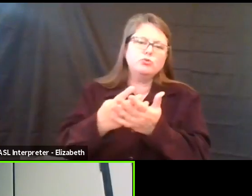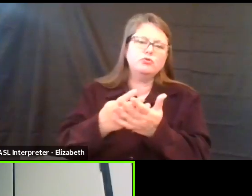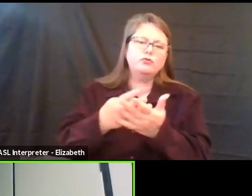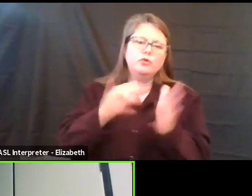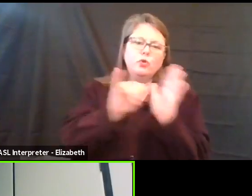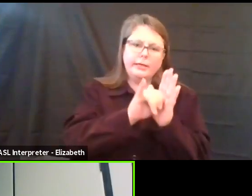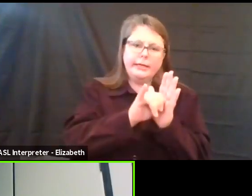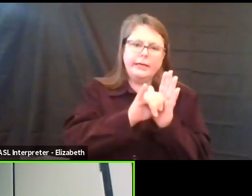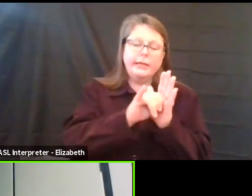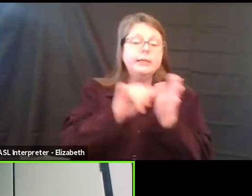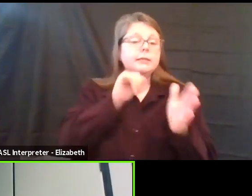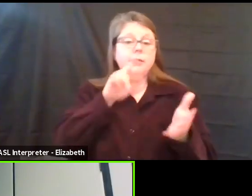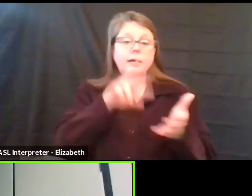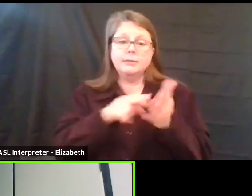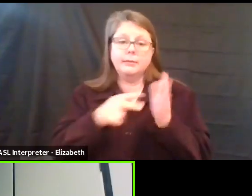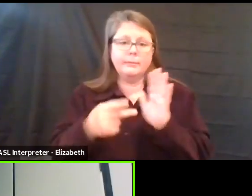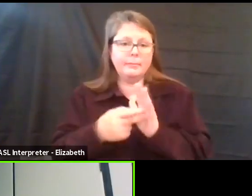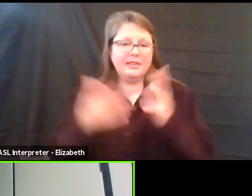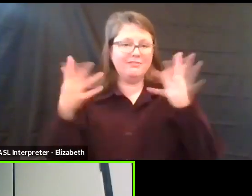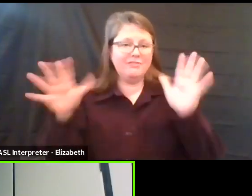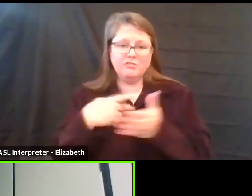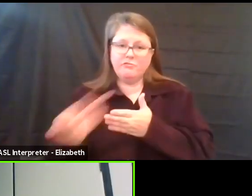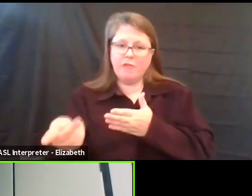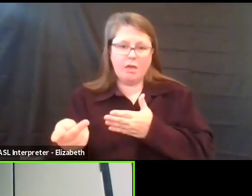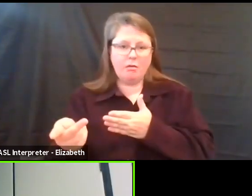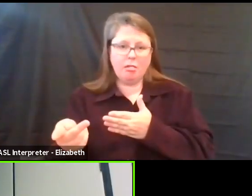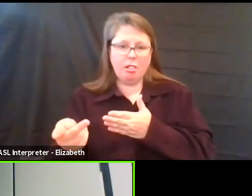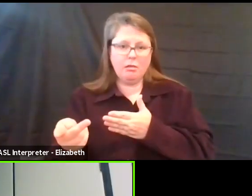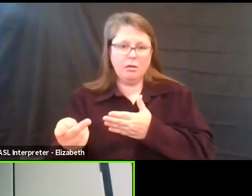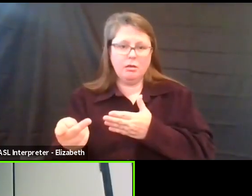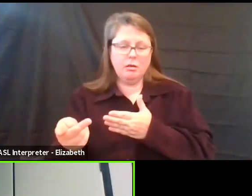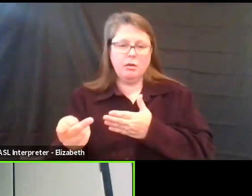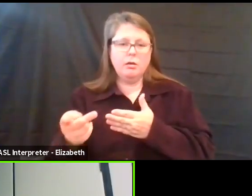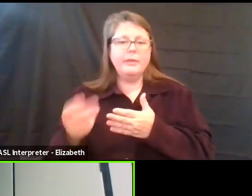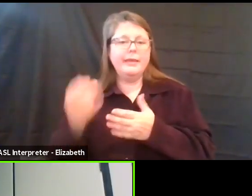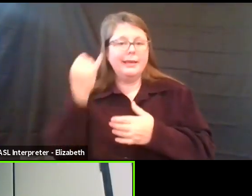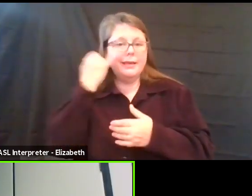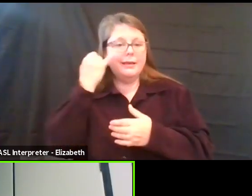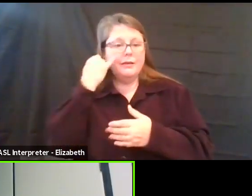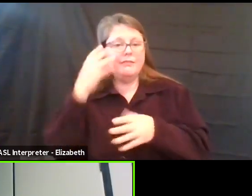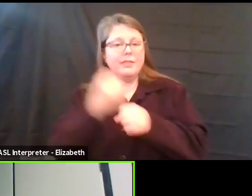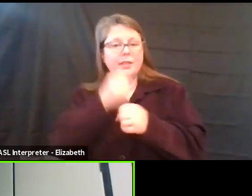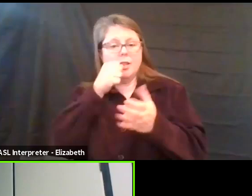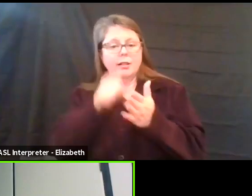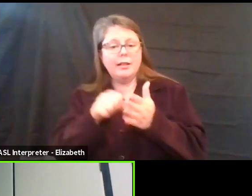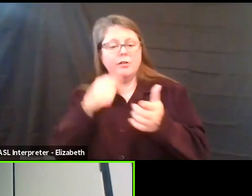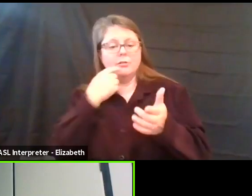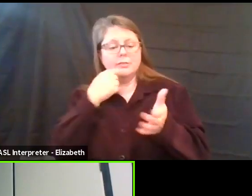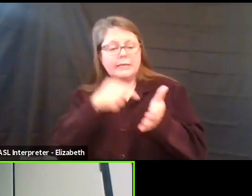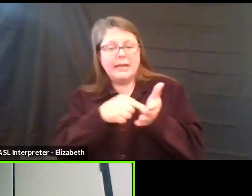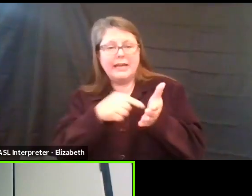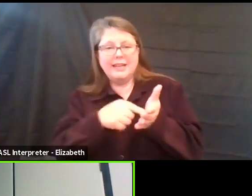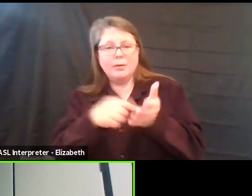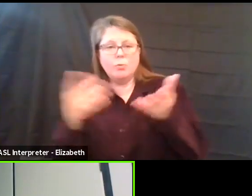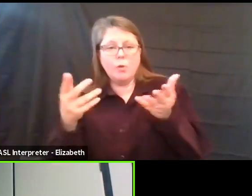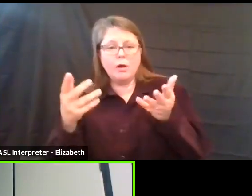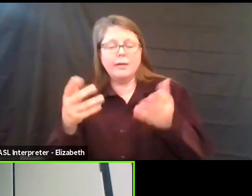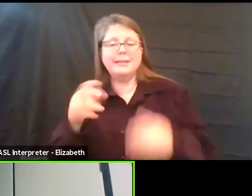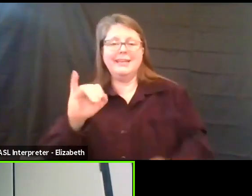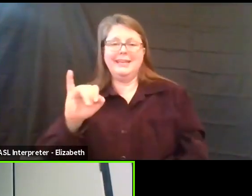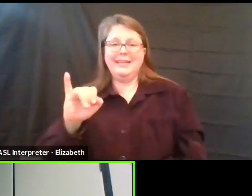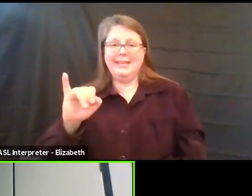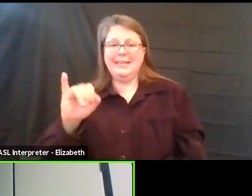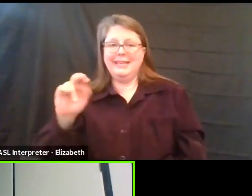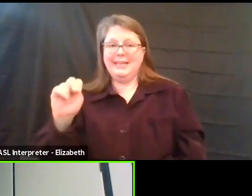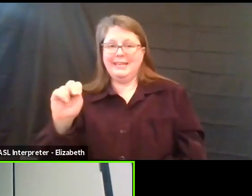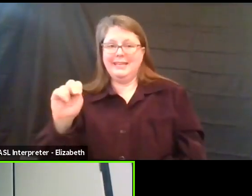get letters that say that you're ineligible, it really means that we just need more information. So I would